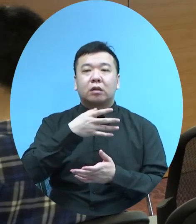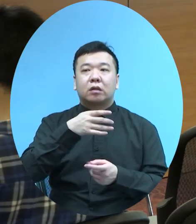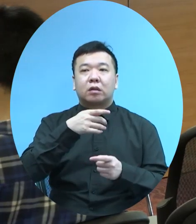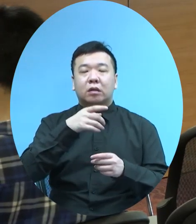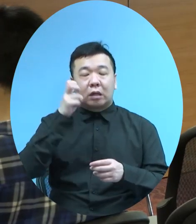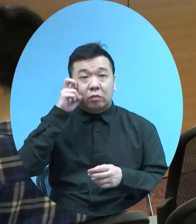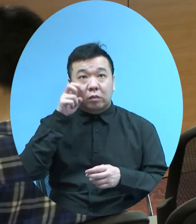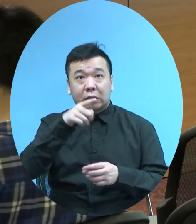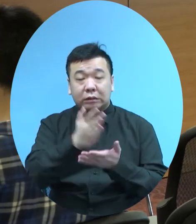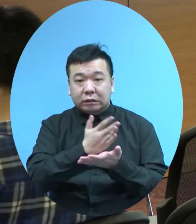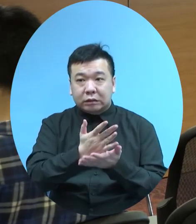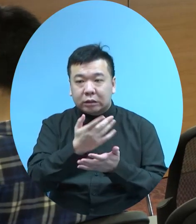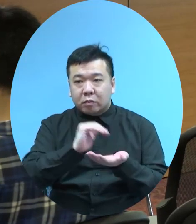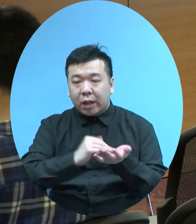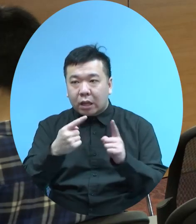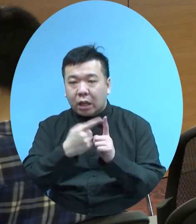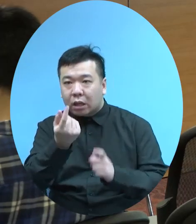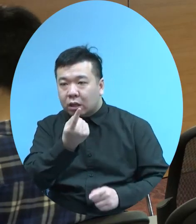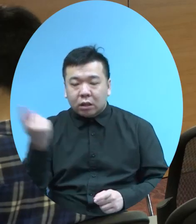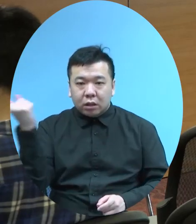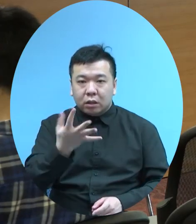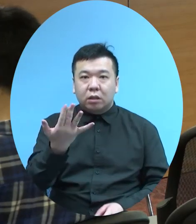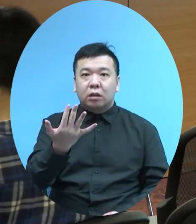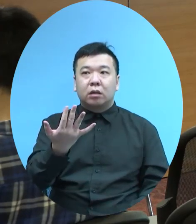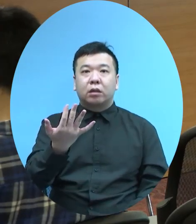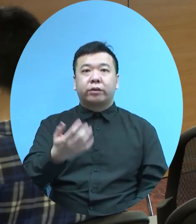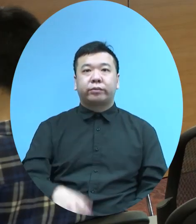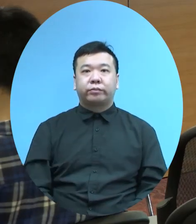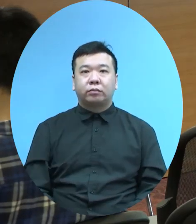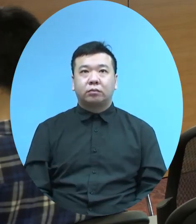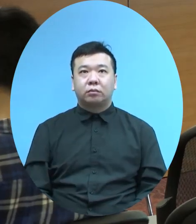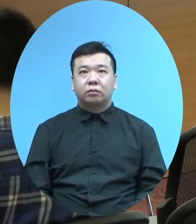the clinical test, and when it will start? Thank you.